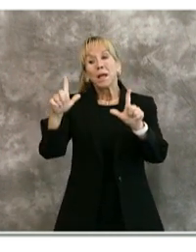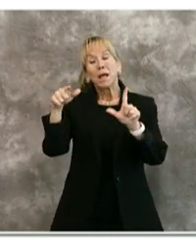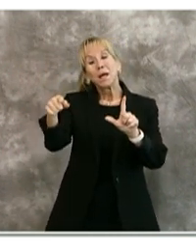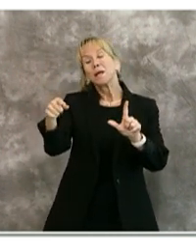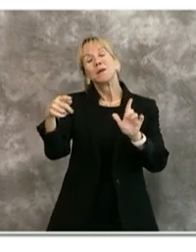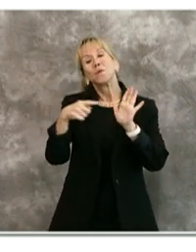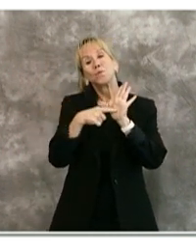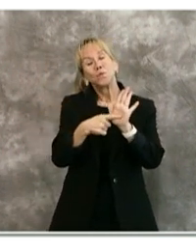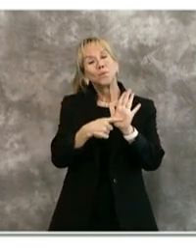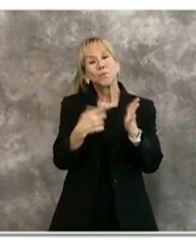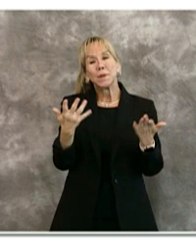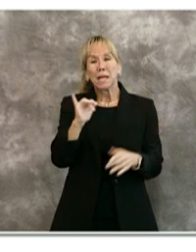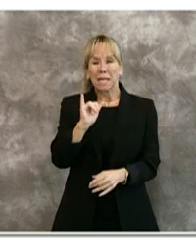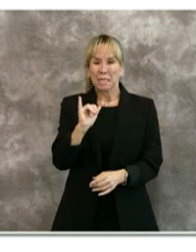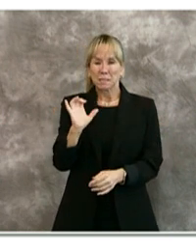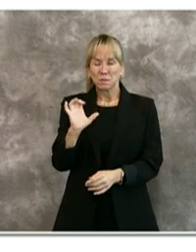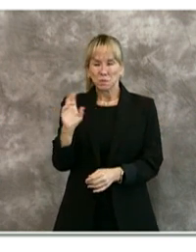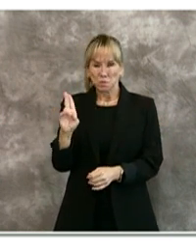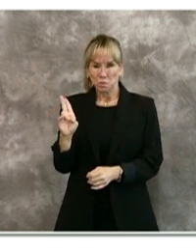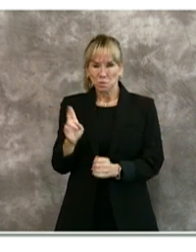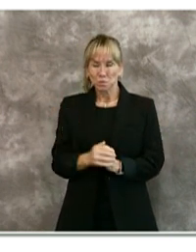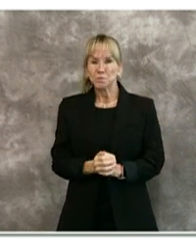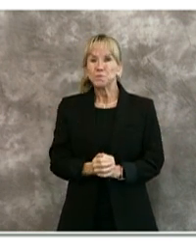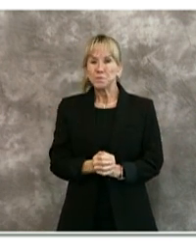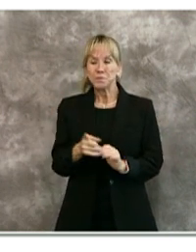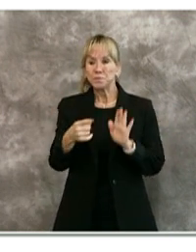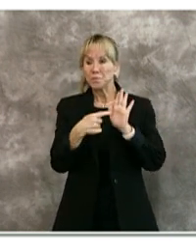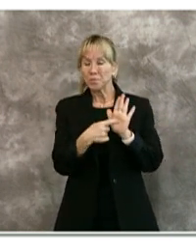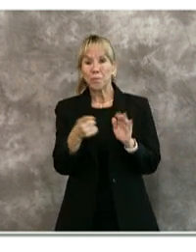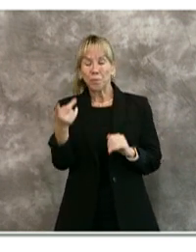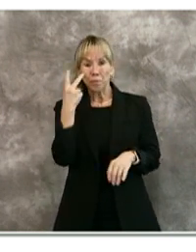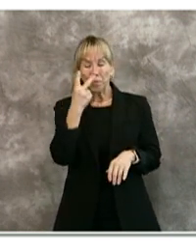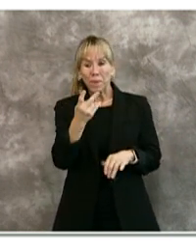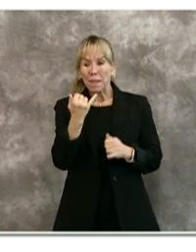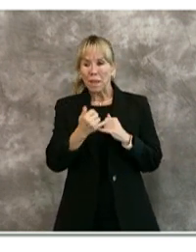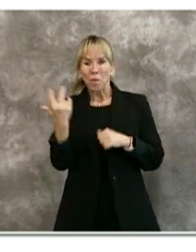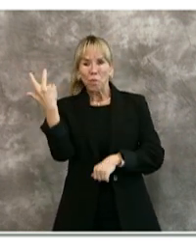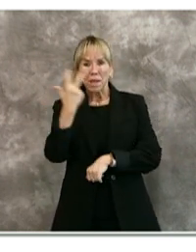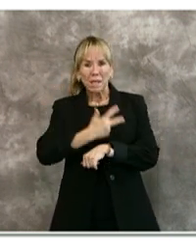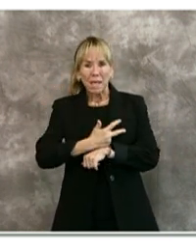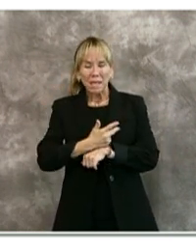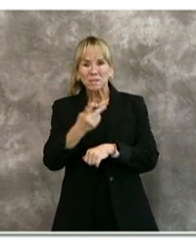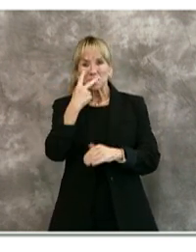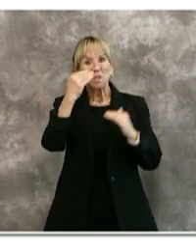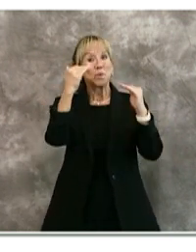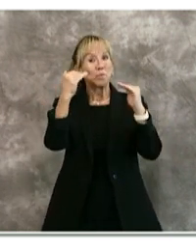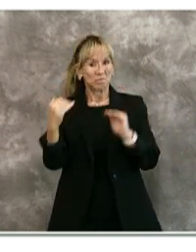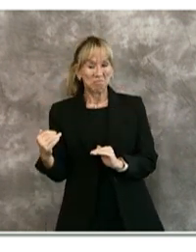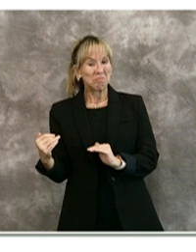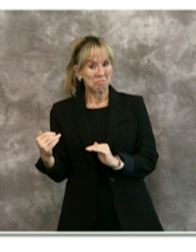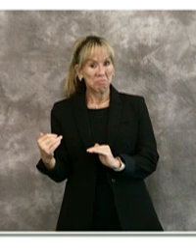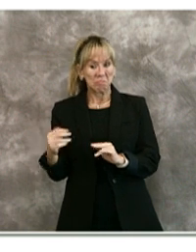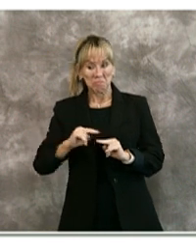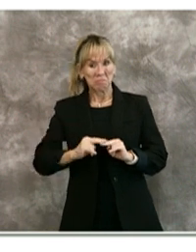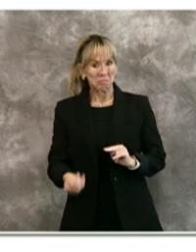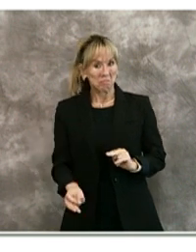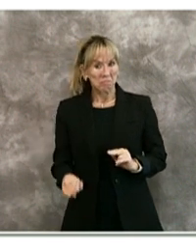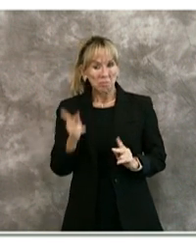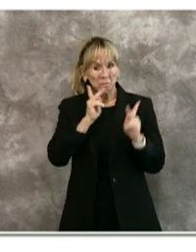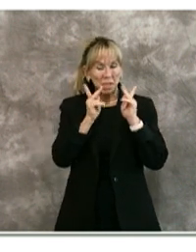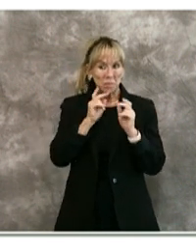And we have seen over the past 3 days that ICU cases have declined since